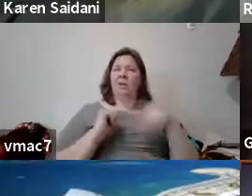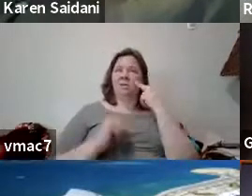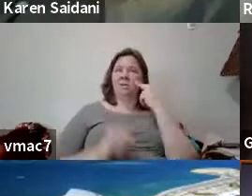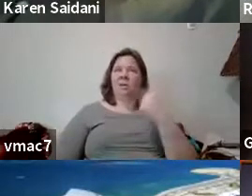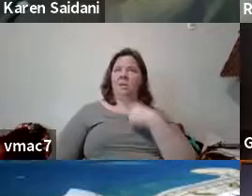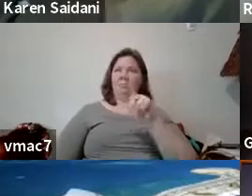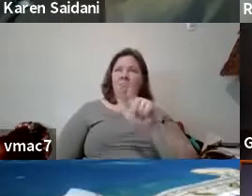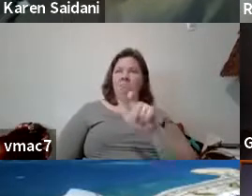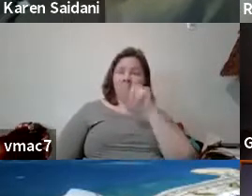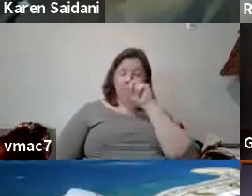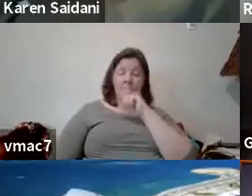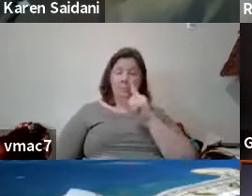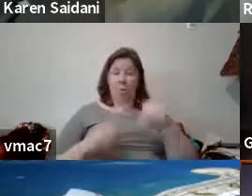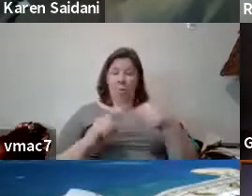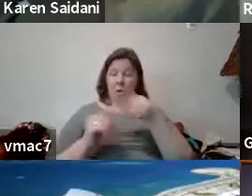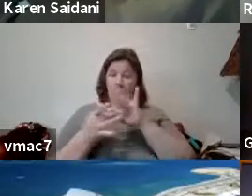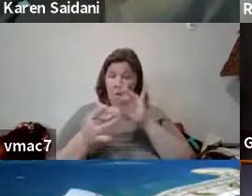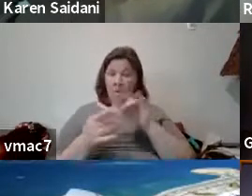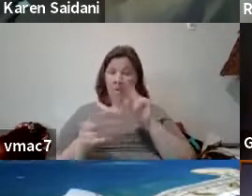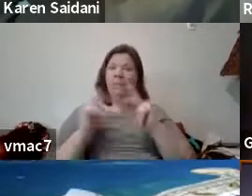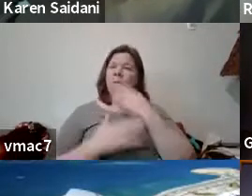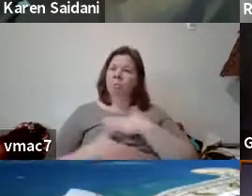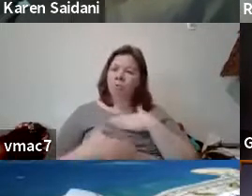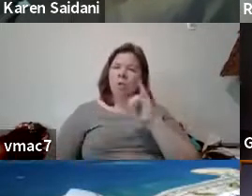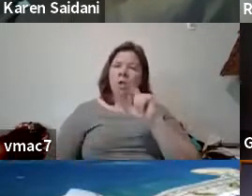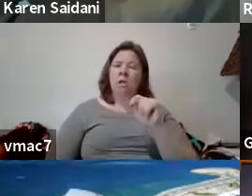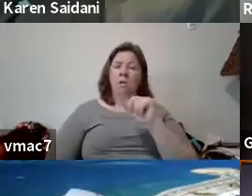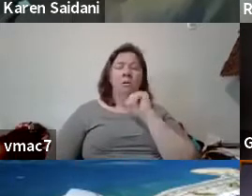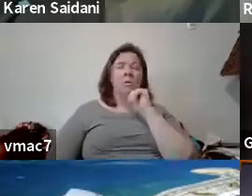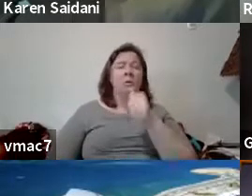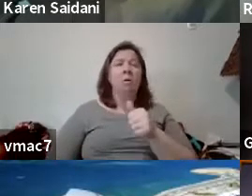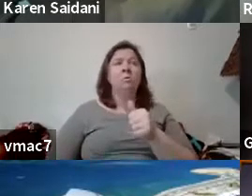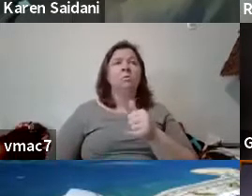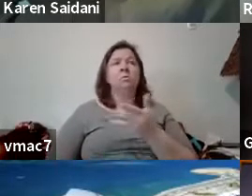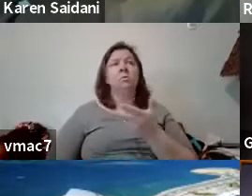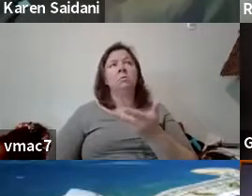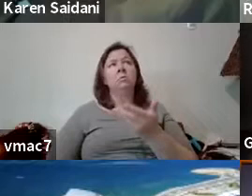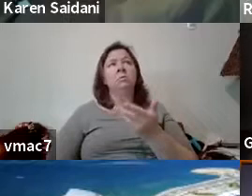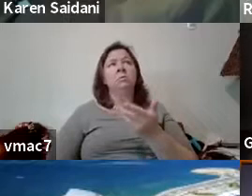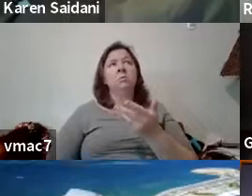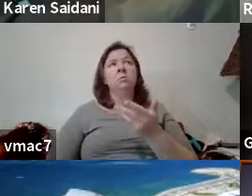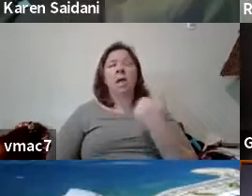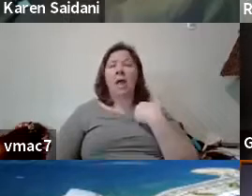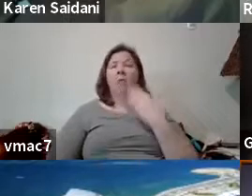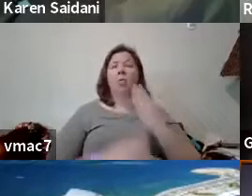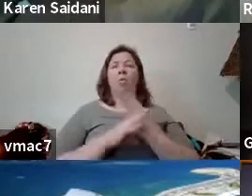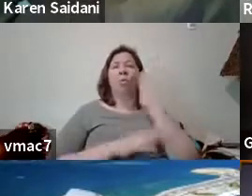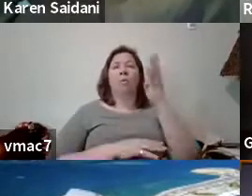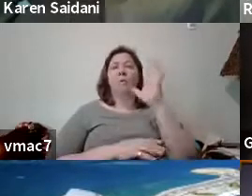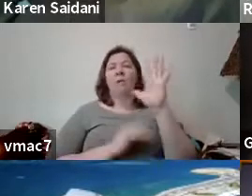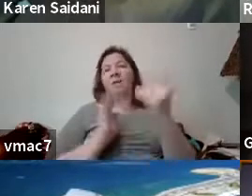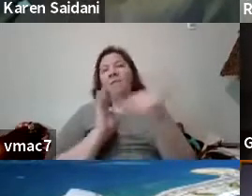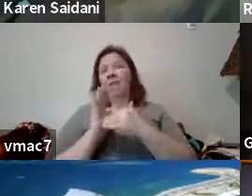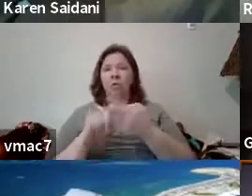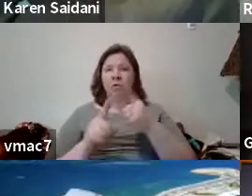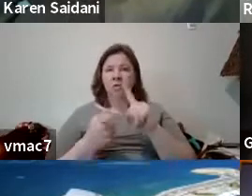you comment, people do appreciate it. And as long as they're not, haven't got over 5,000 friends and